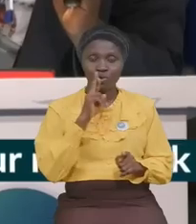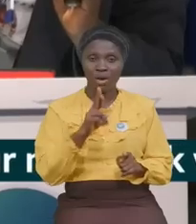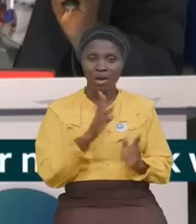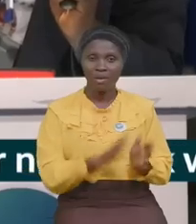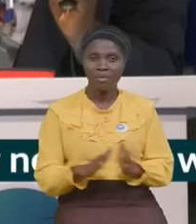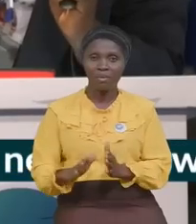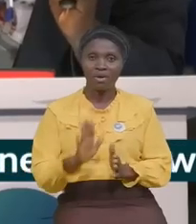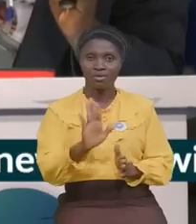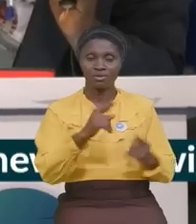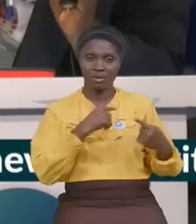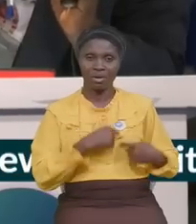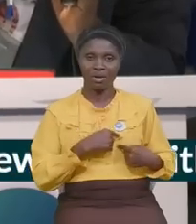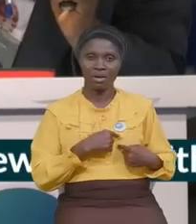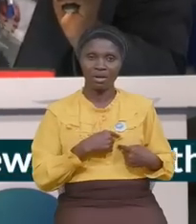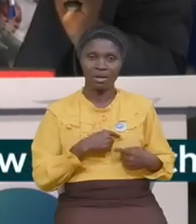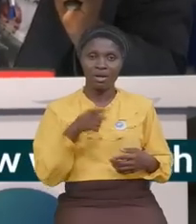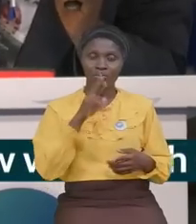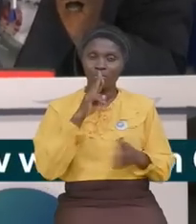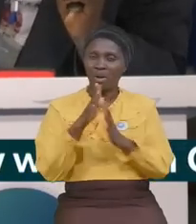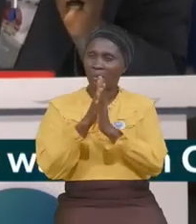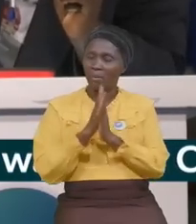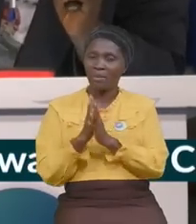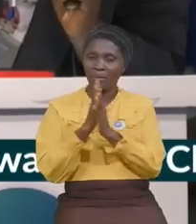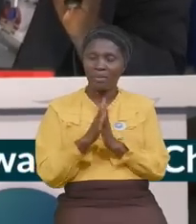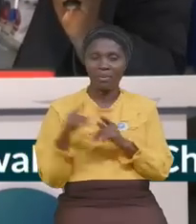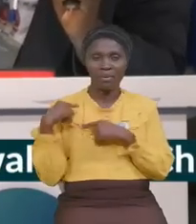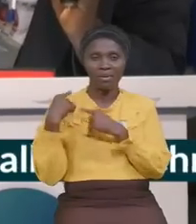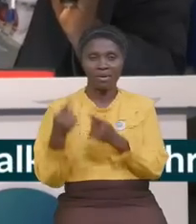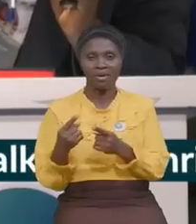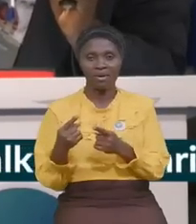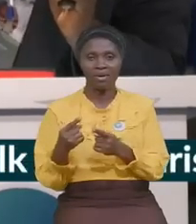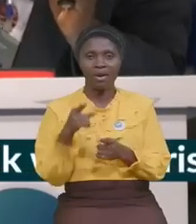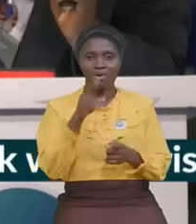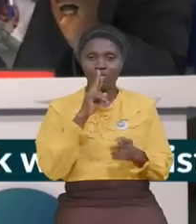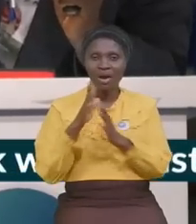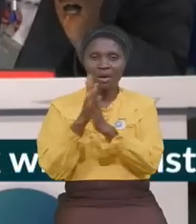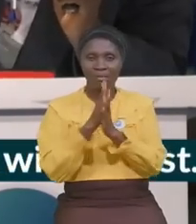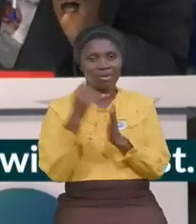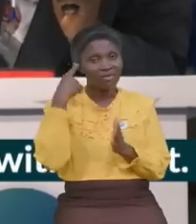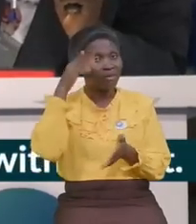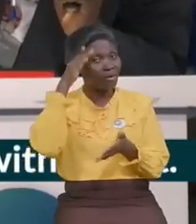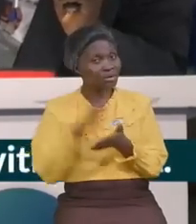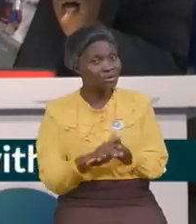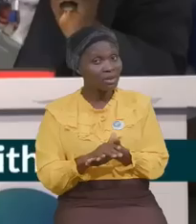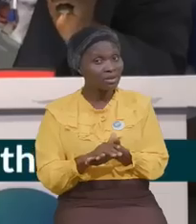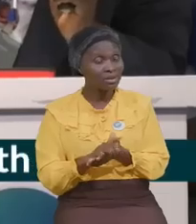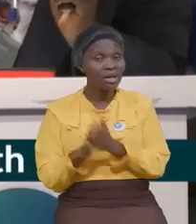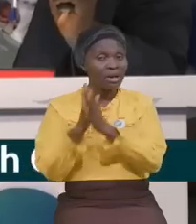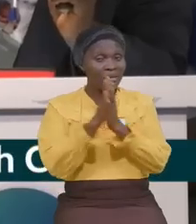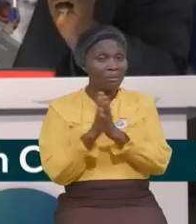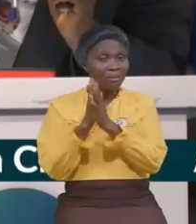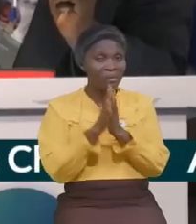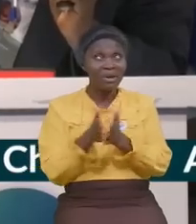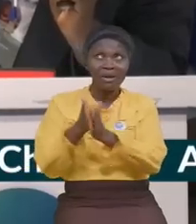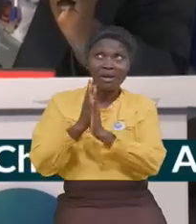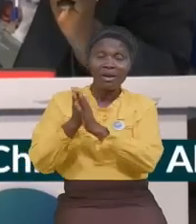you have been praying for husband, you have been praying for wife, and for a long time you are not